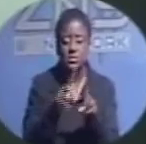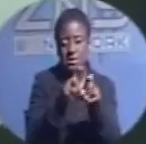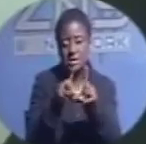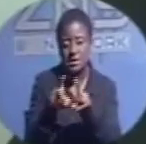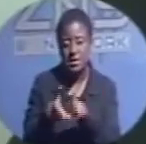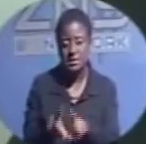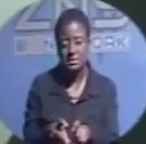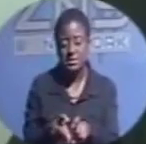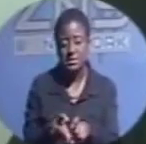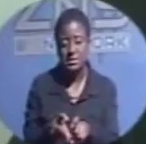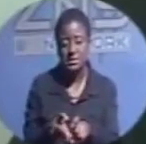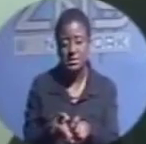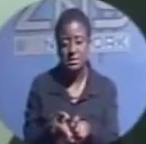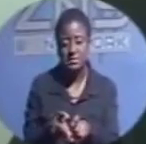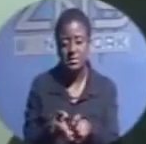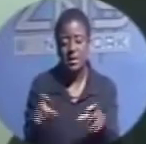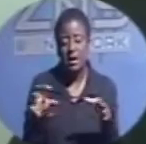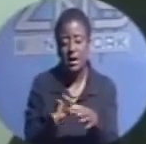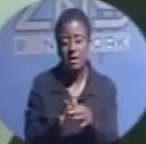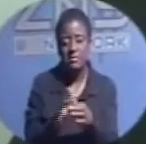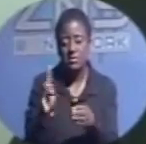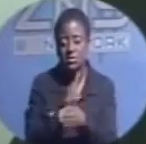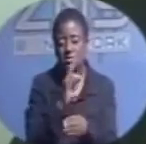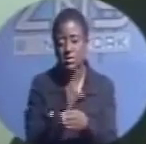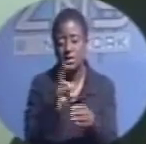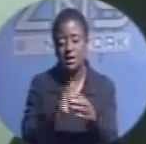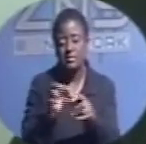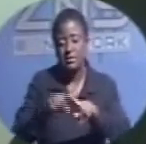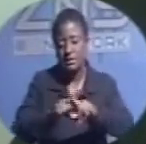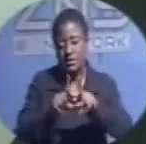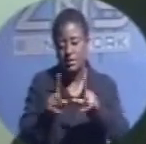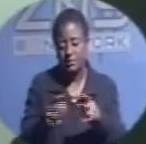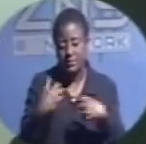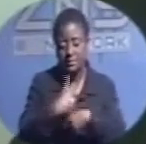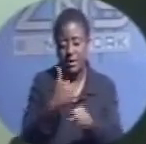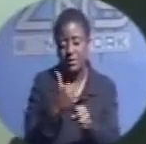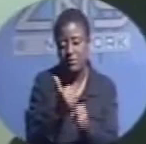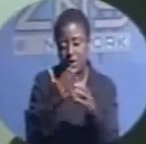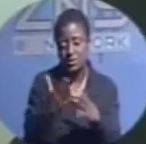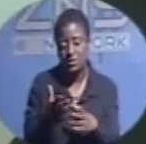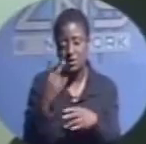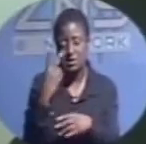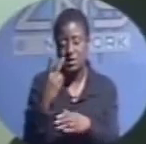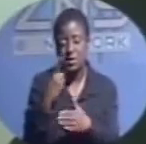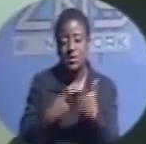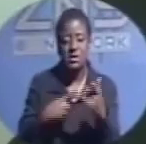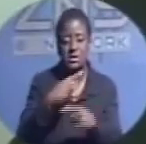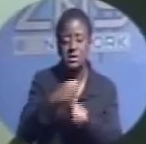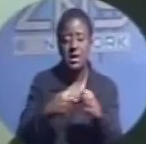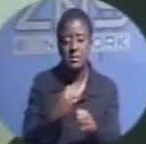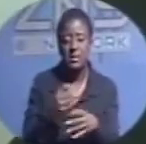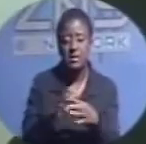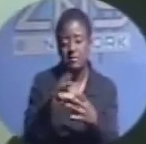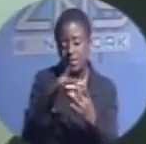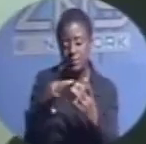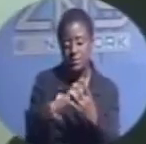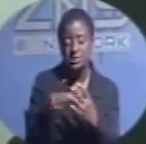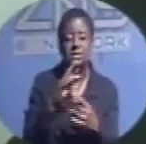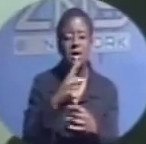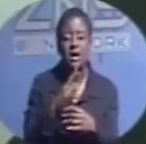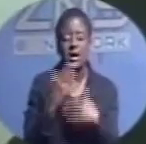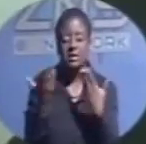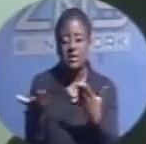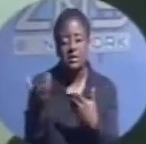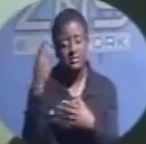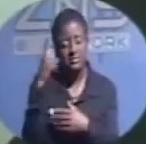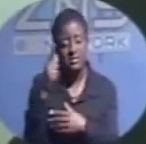assessment, if you can say that, of the usage of the different manufacturers to see what type of flexible options are available to